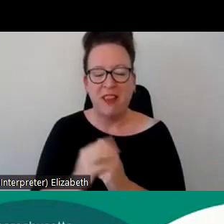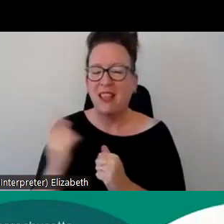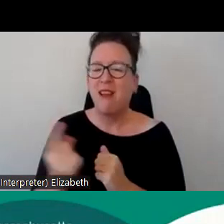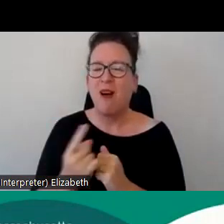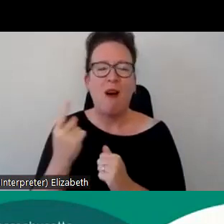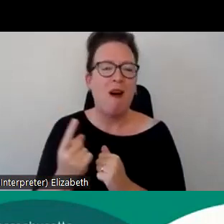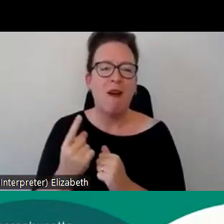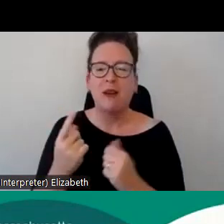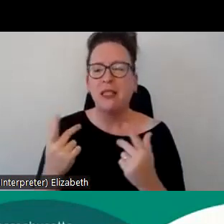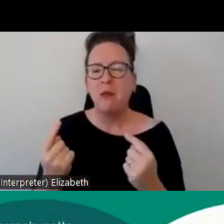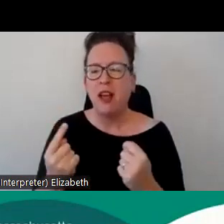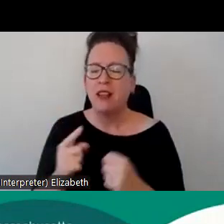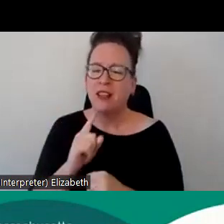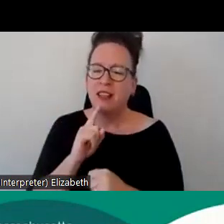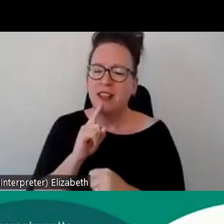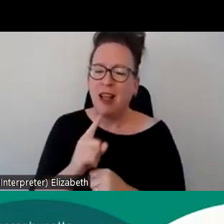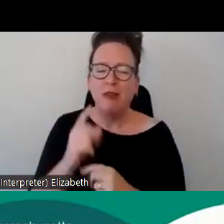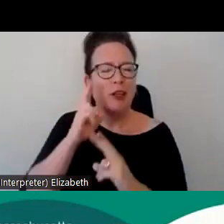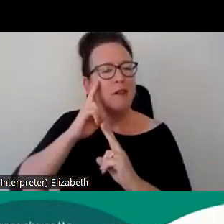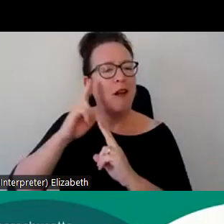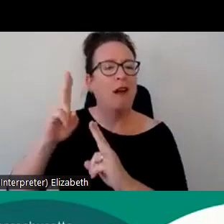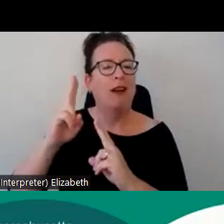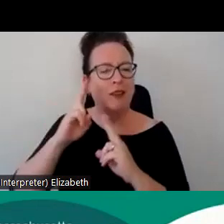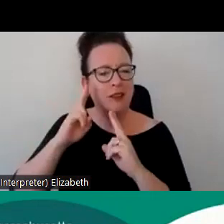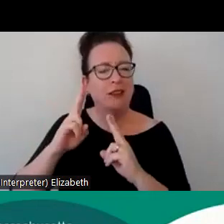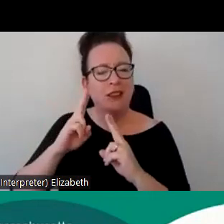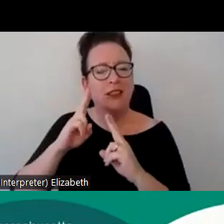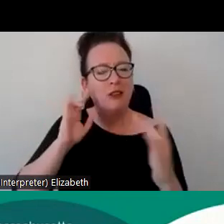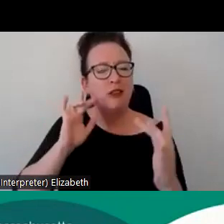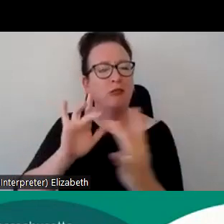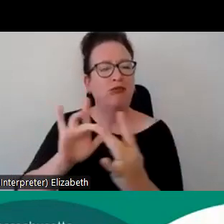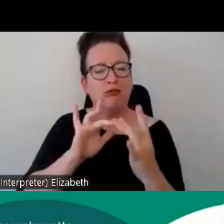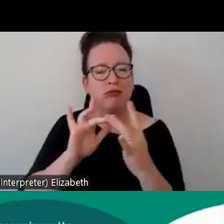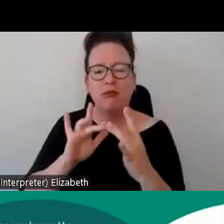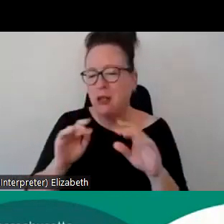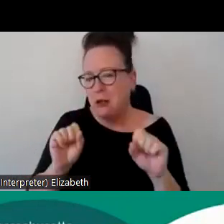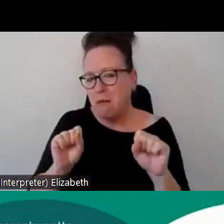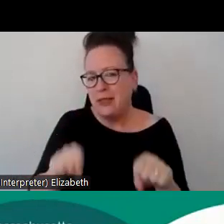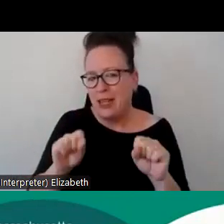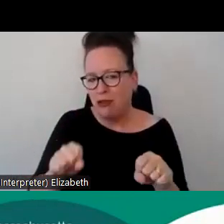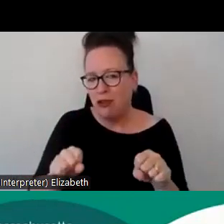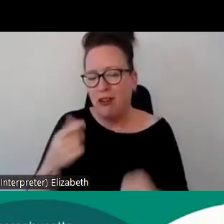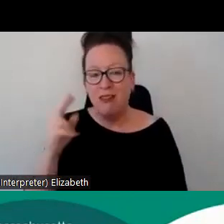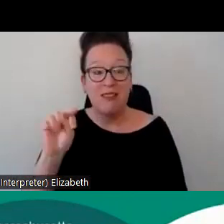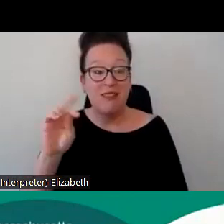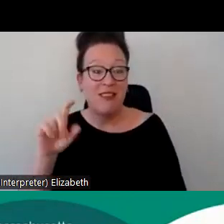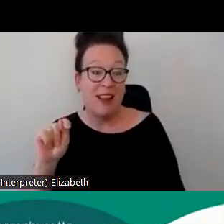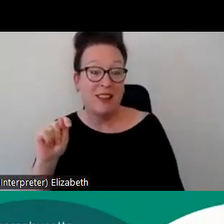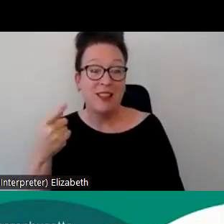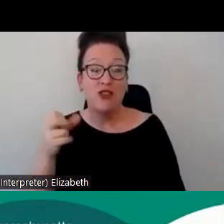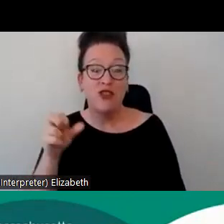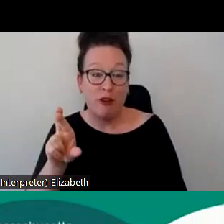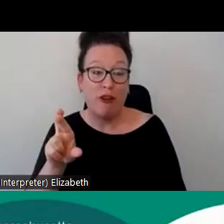utmost privilege for us to speak directly to potential next geners and